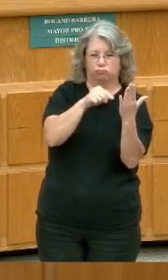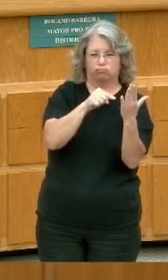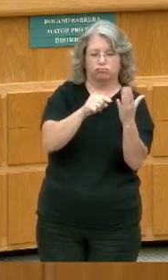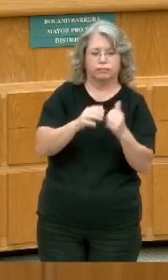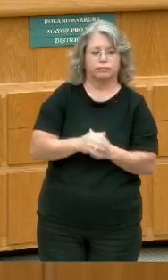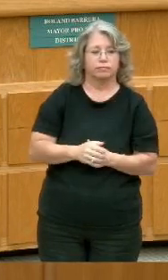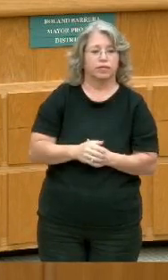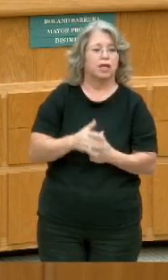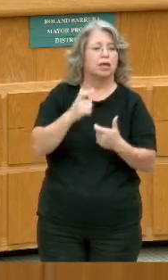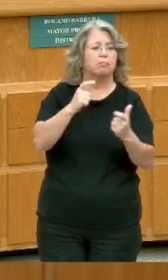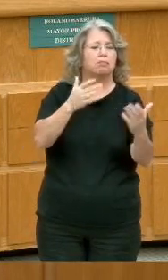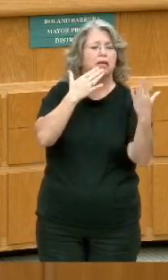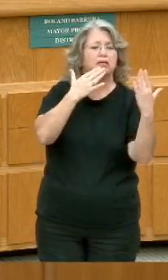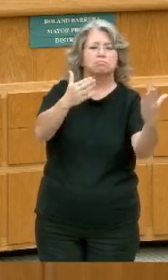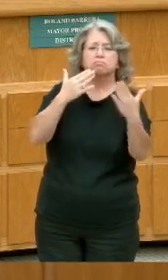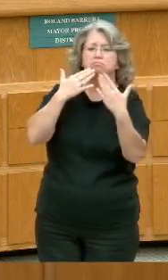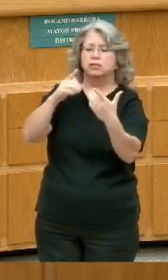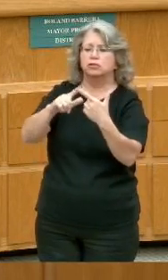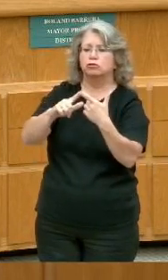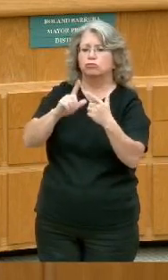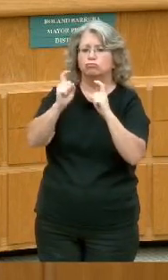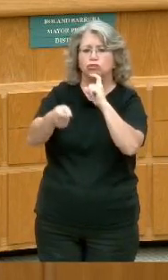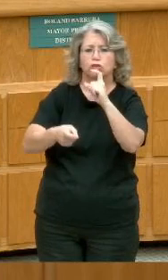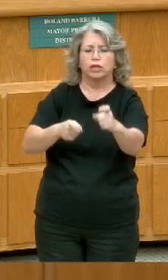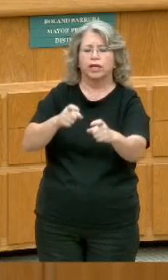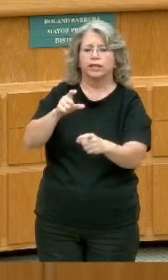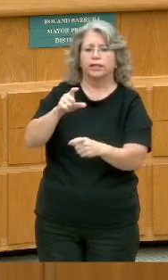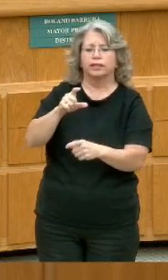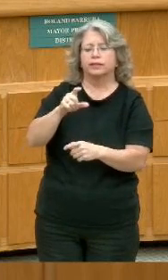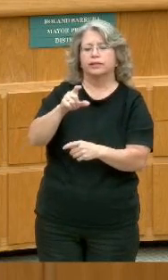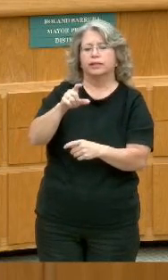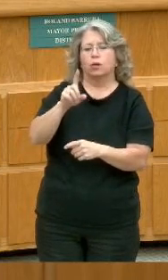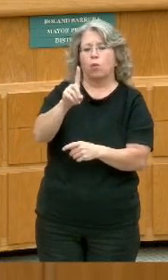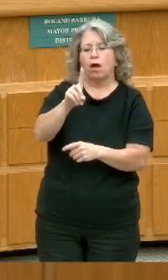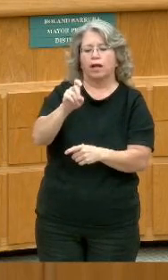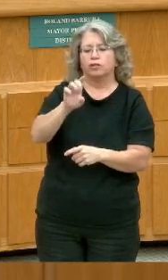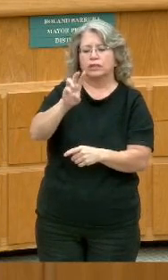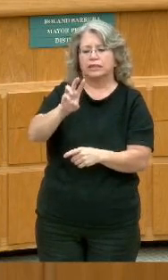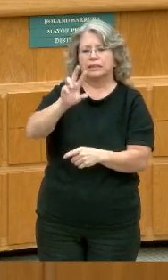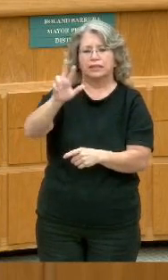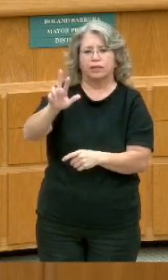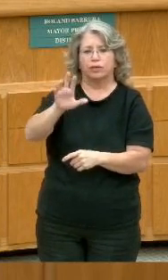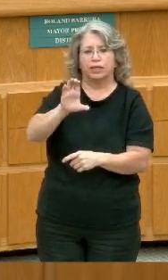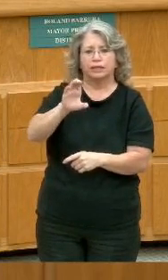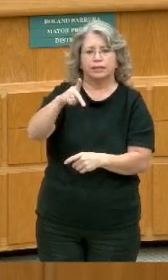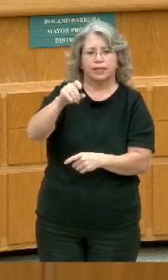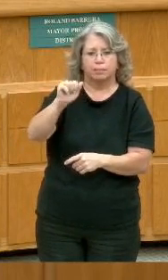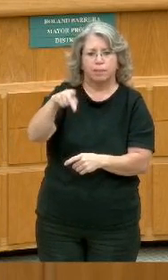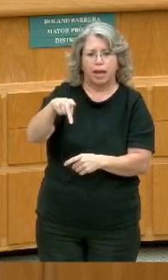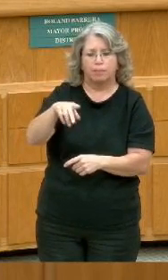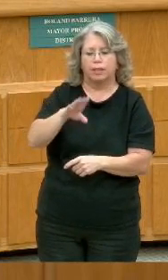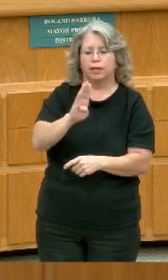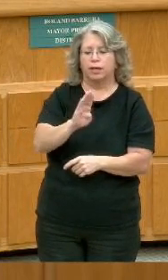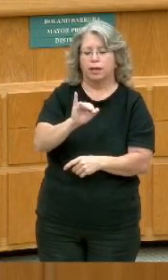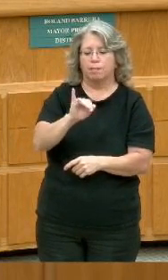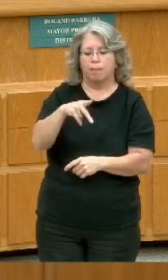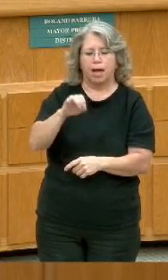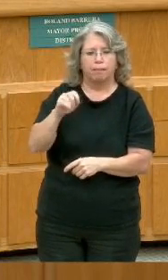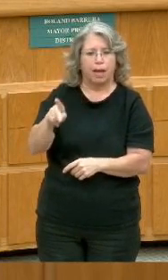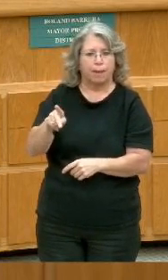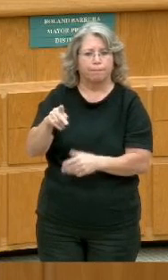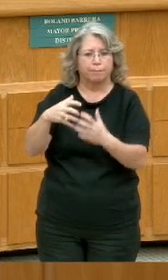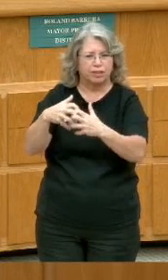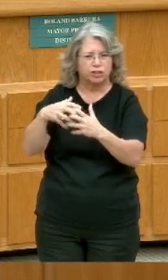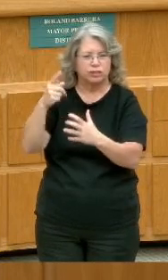the community for your generous donations for a total of 163 CPAP and BiPAP machines or sleep apnea machines that